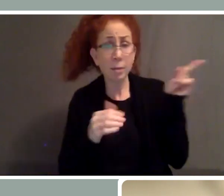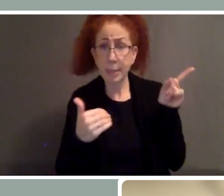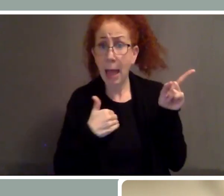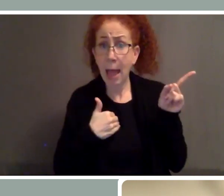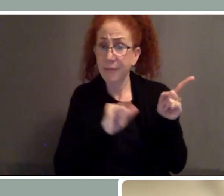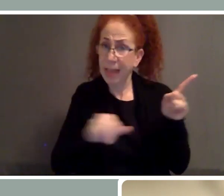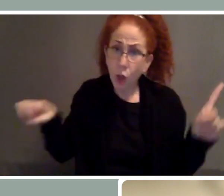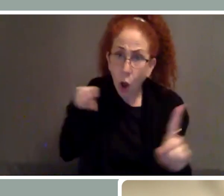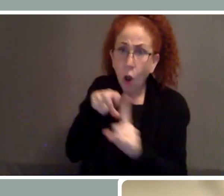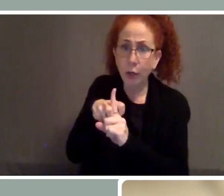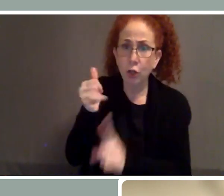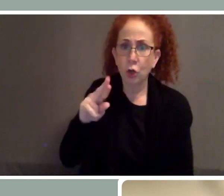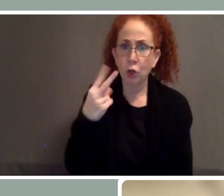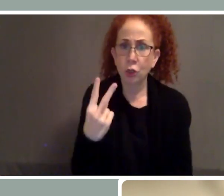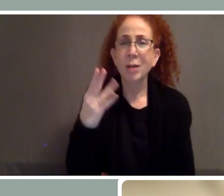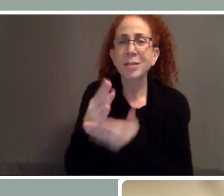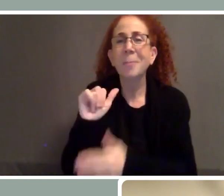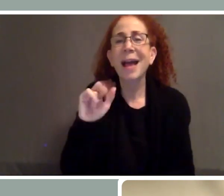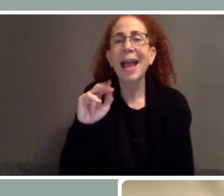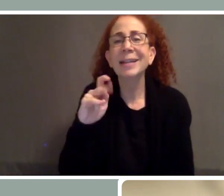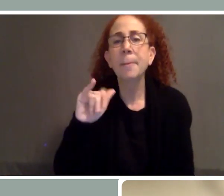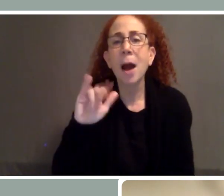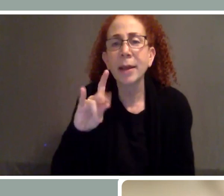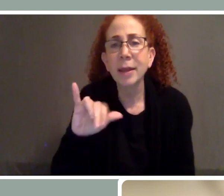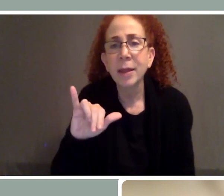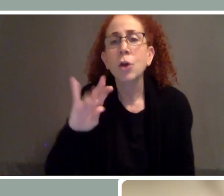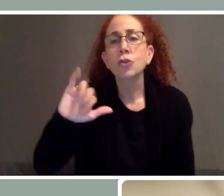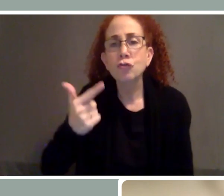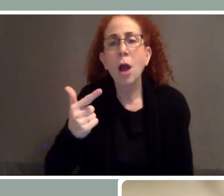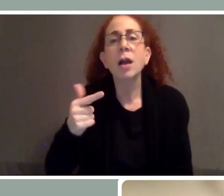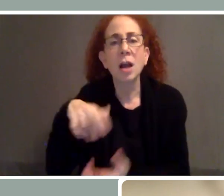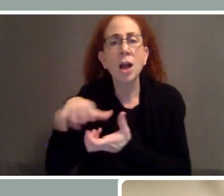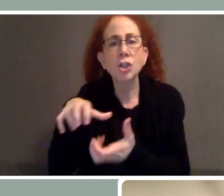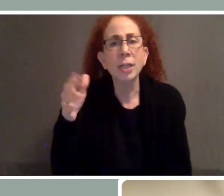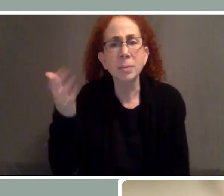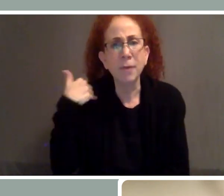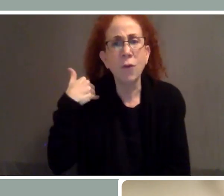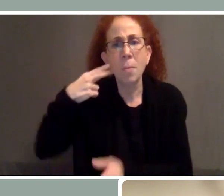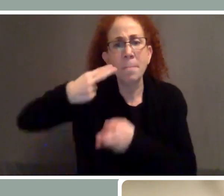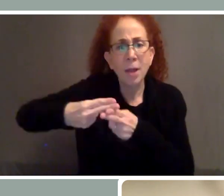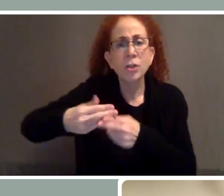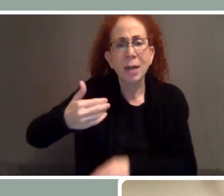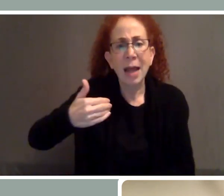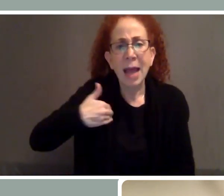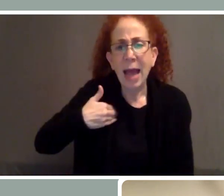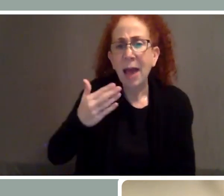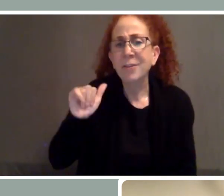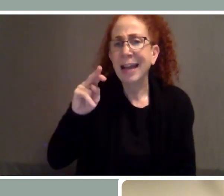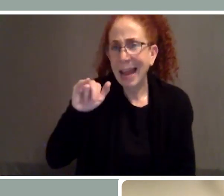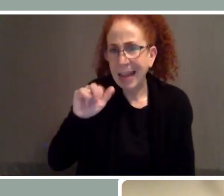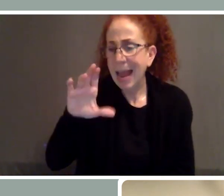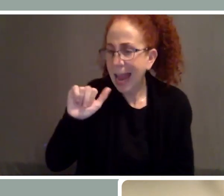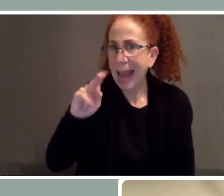that target HER2, some of those antibody drug conjugates, the one that I was talking about beforehand, the Trodelvy, which is an antibody